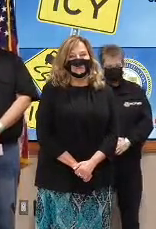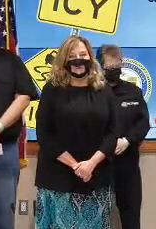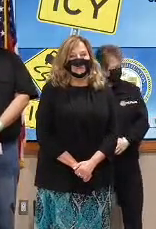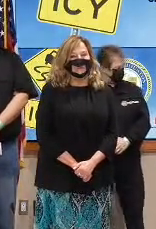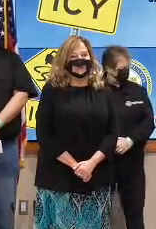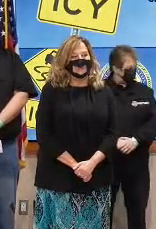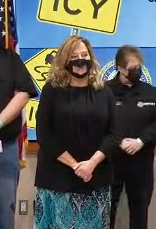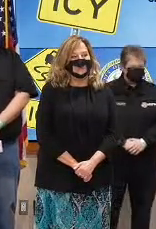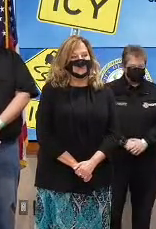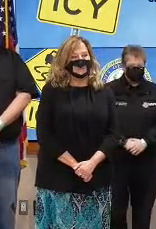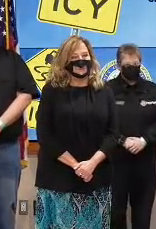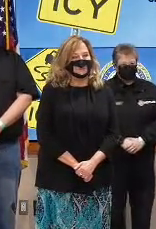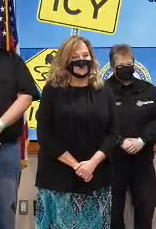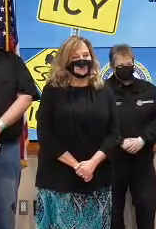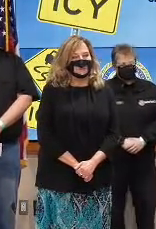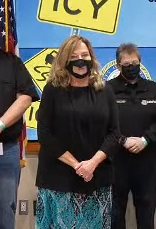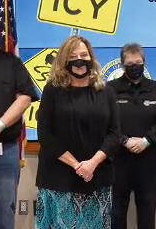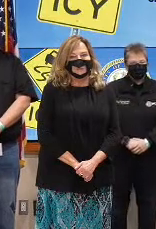you guys good to go?